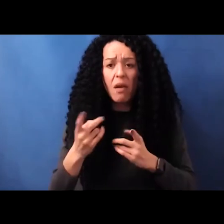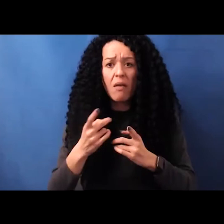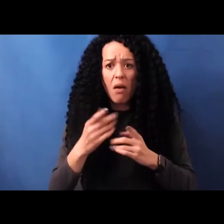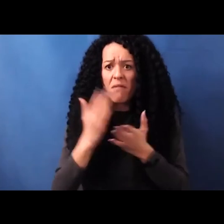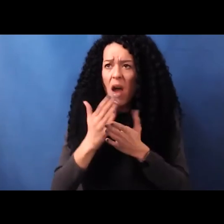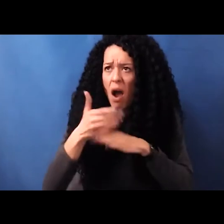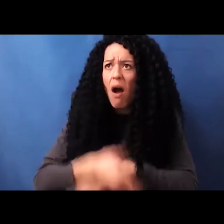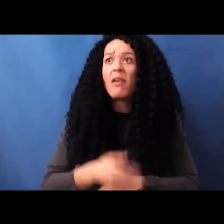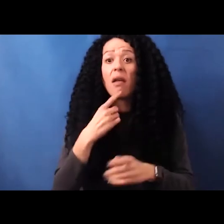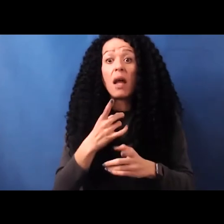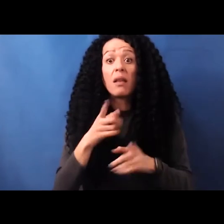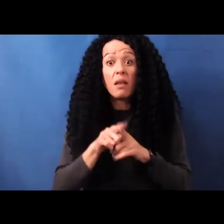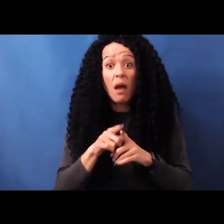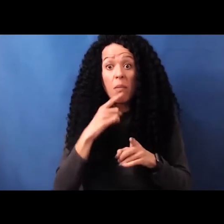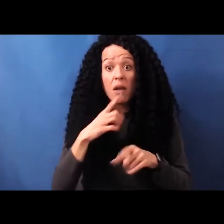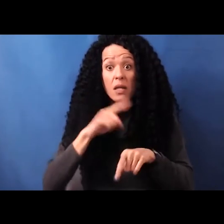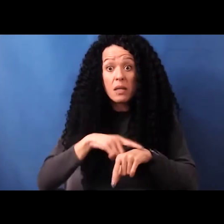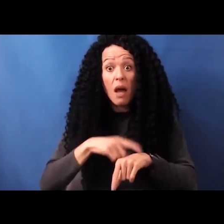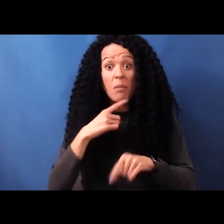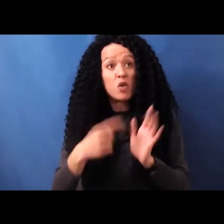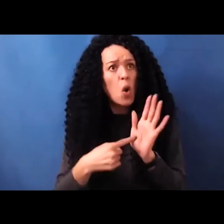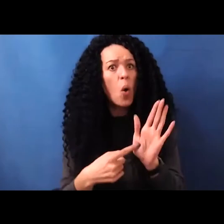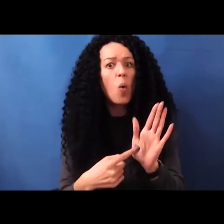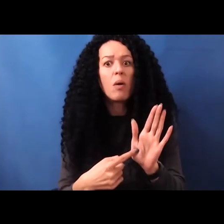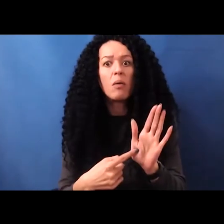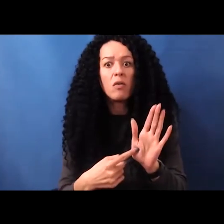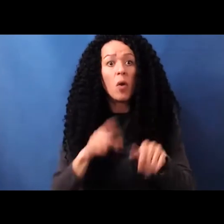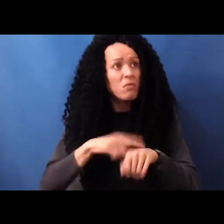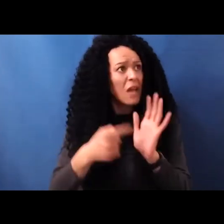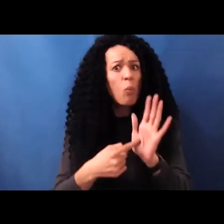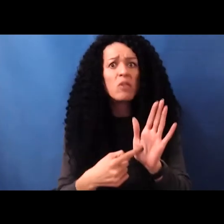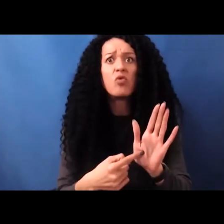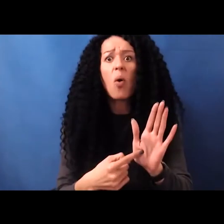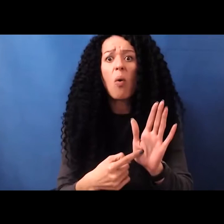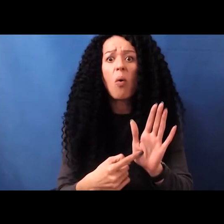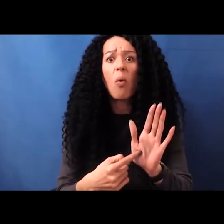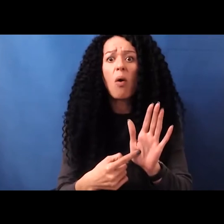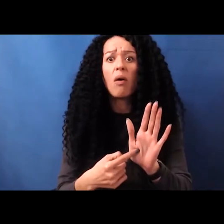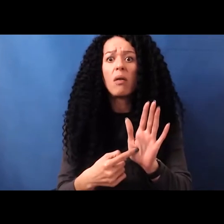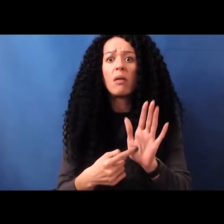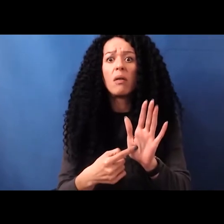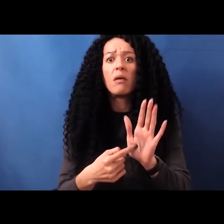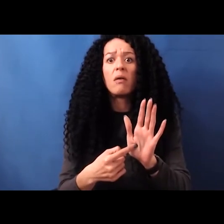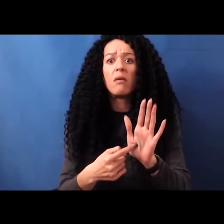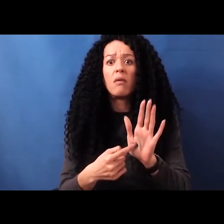very, very hard, as time will show, time will show.